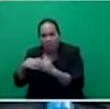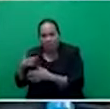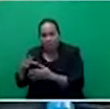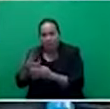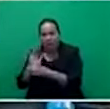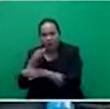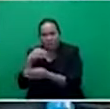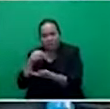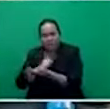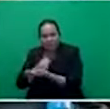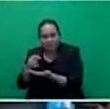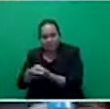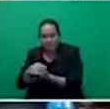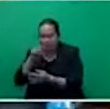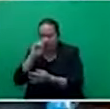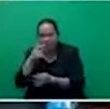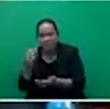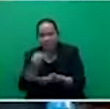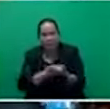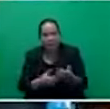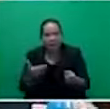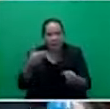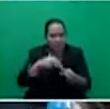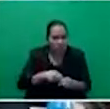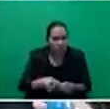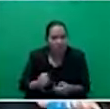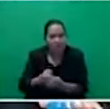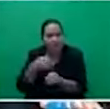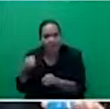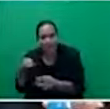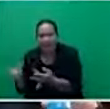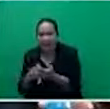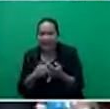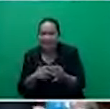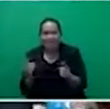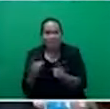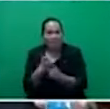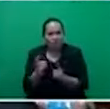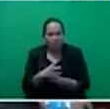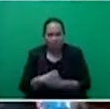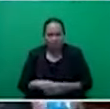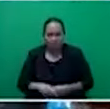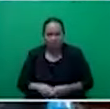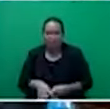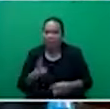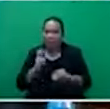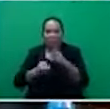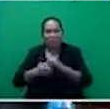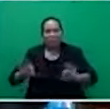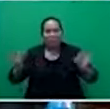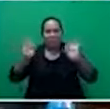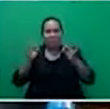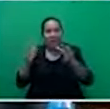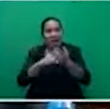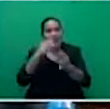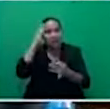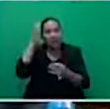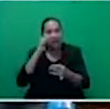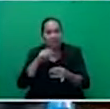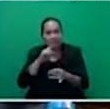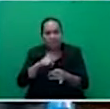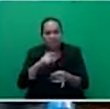We won't be able to buy fuel, medicine, other imported items. We did not have that problem. Other countries, debt